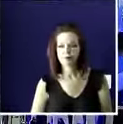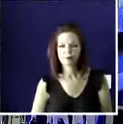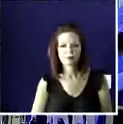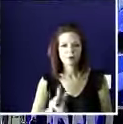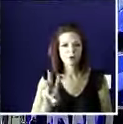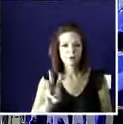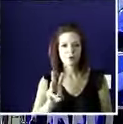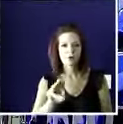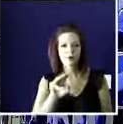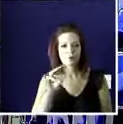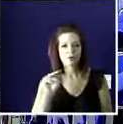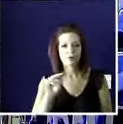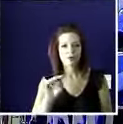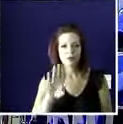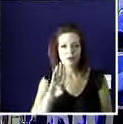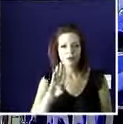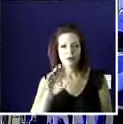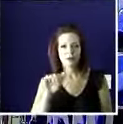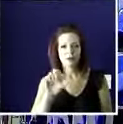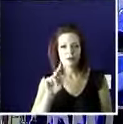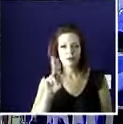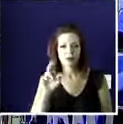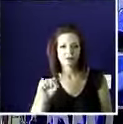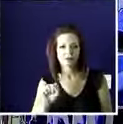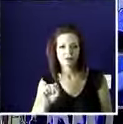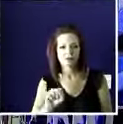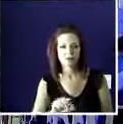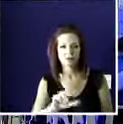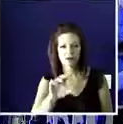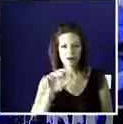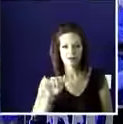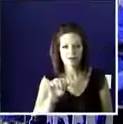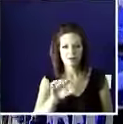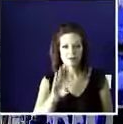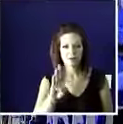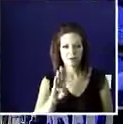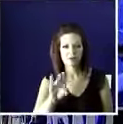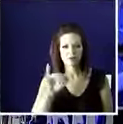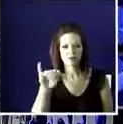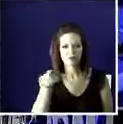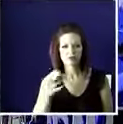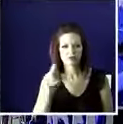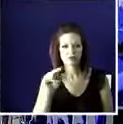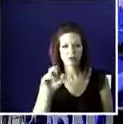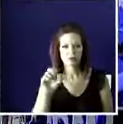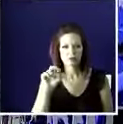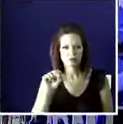Warren Michael Backus. Ashley Britton Johnson.